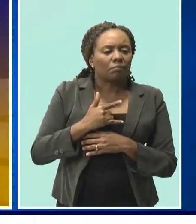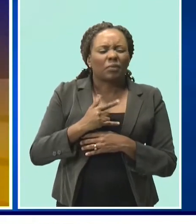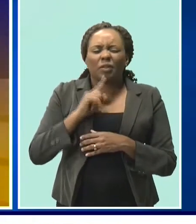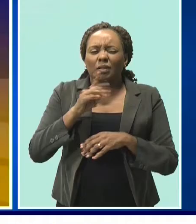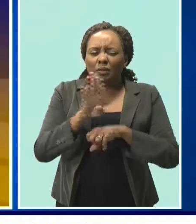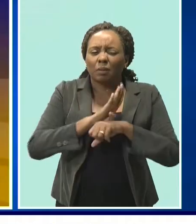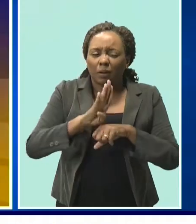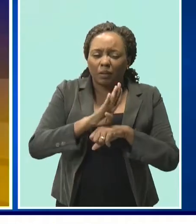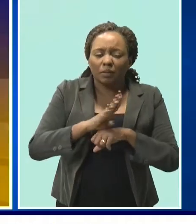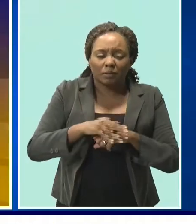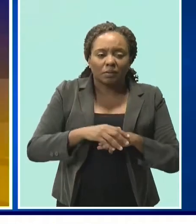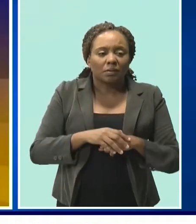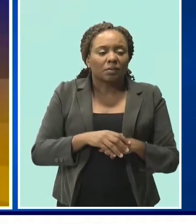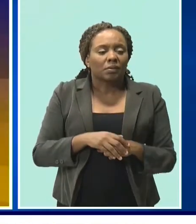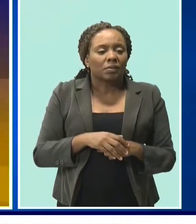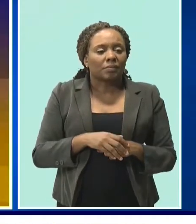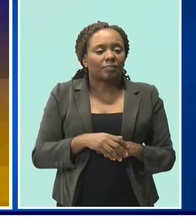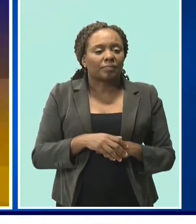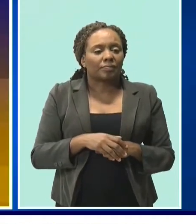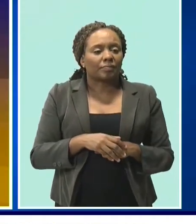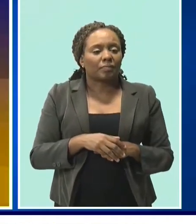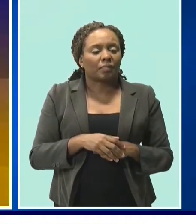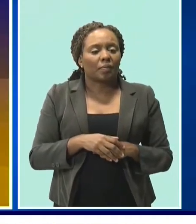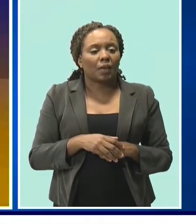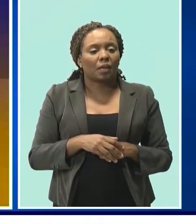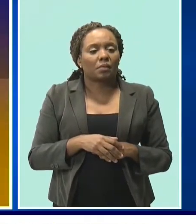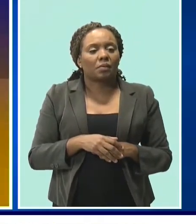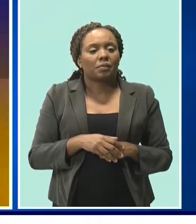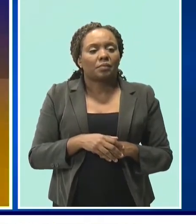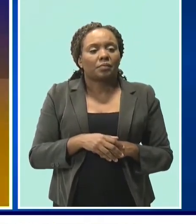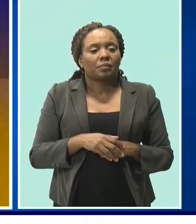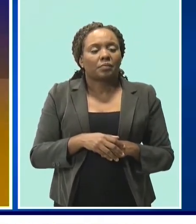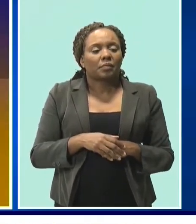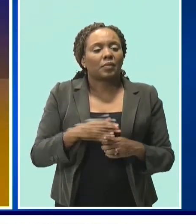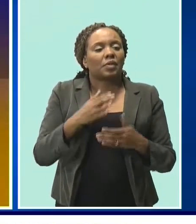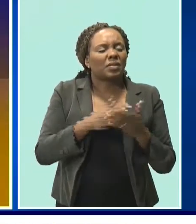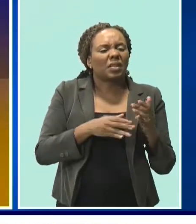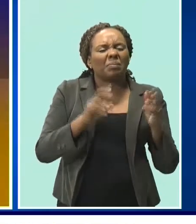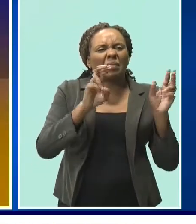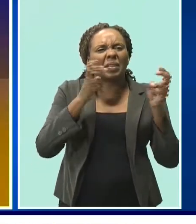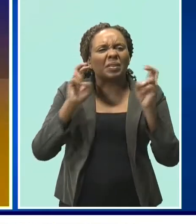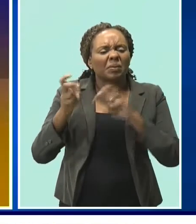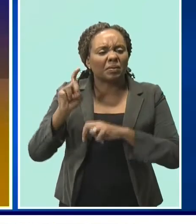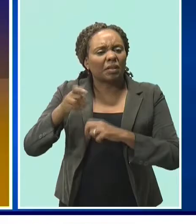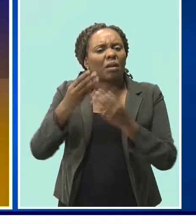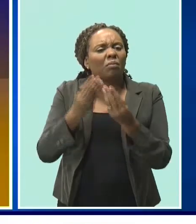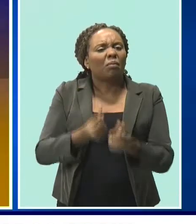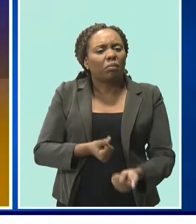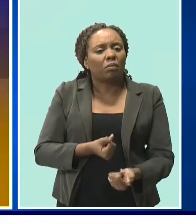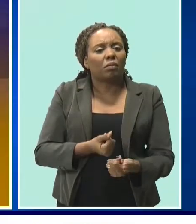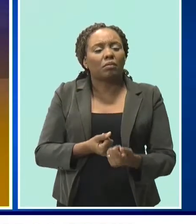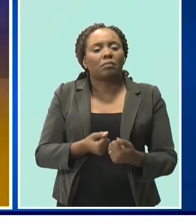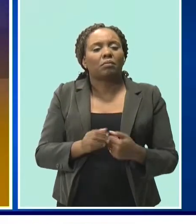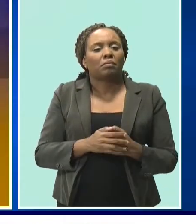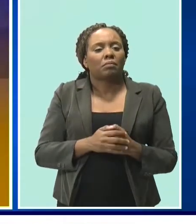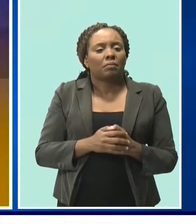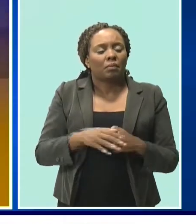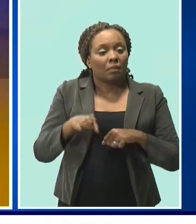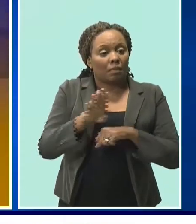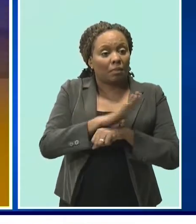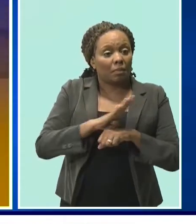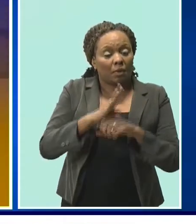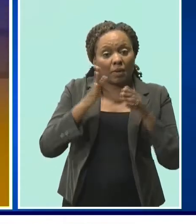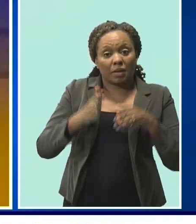in particular, clearly there are a couple of issues. One, there's still Caribbean folks here, Barbadians